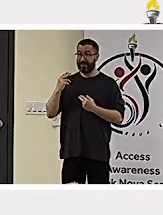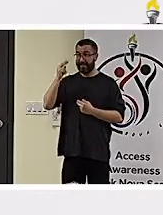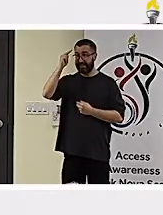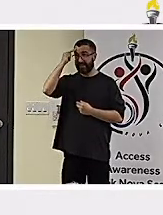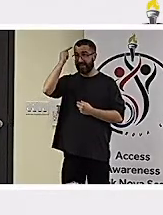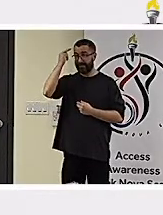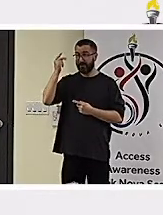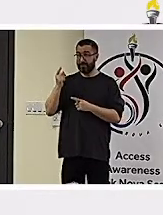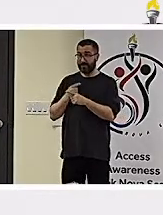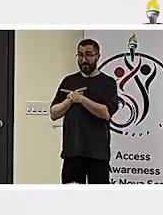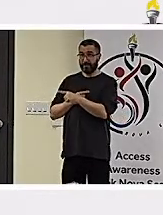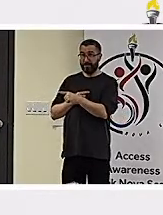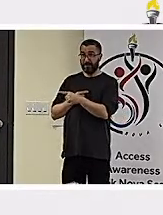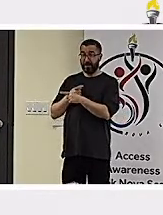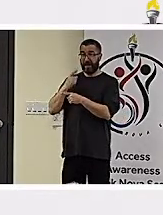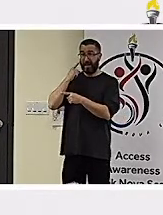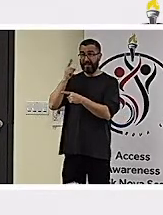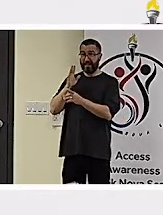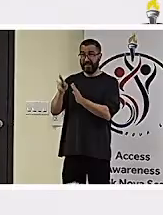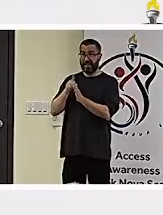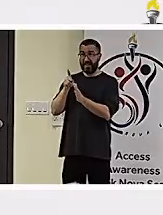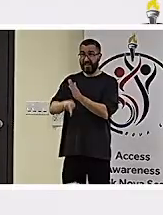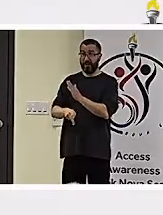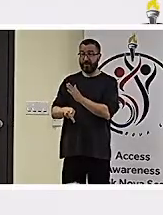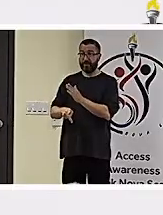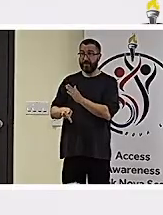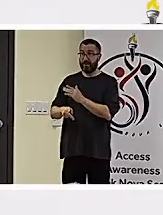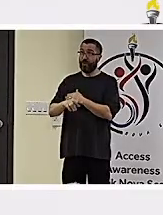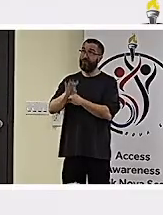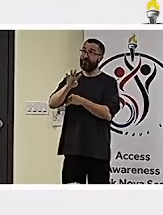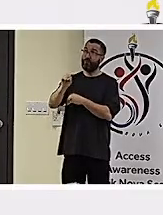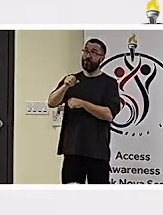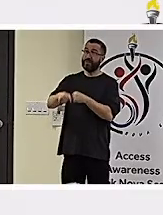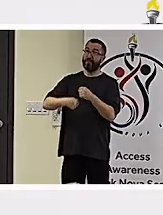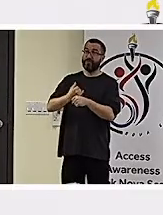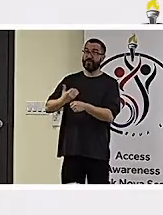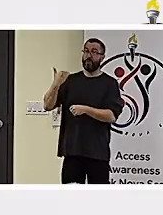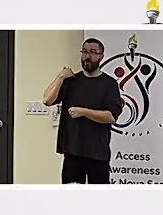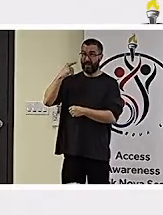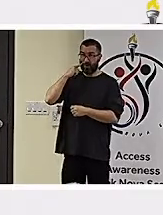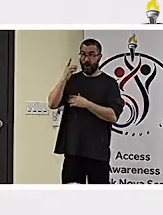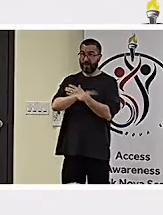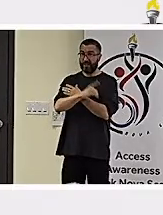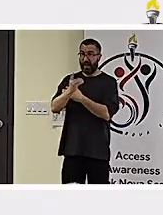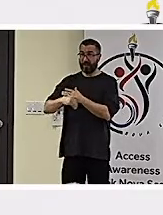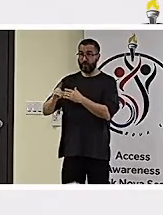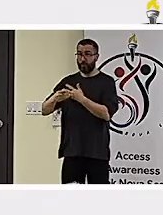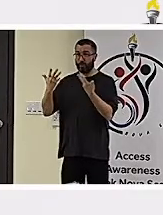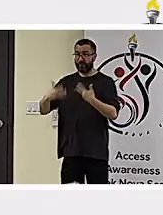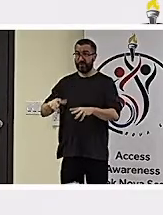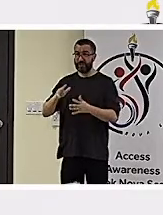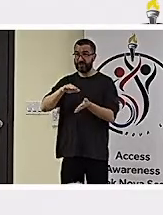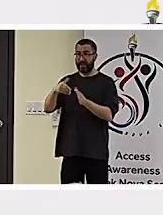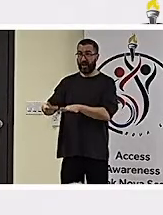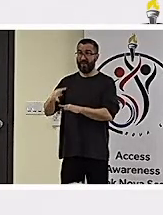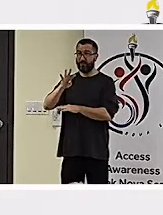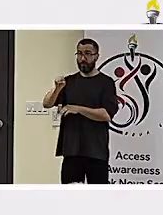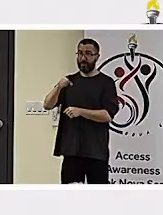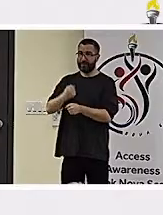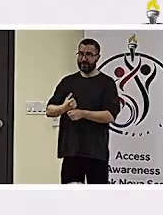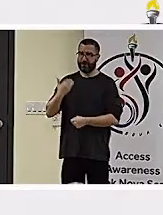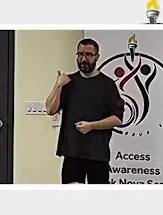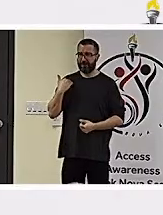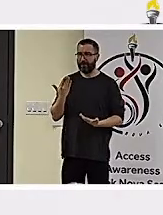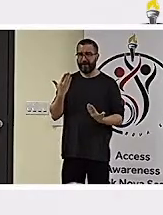just killed off the last of the dinosaurs 40 years ago. Now, we know that's not true, and in some ways,